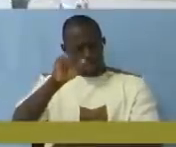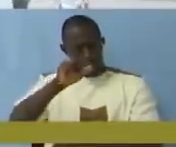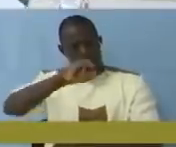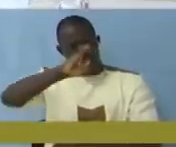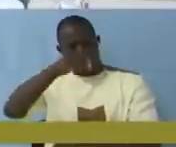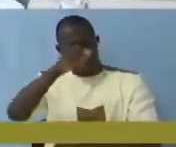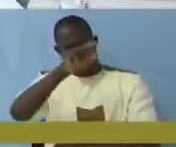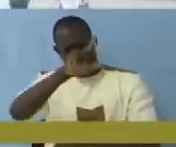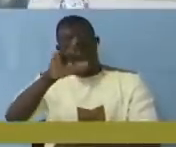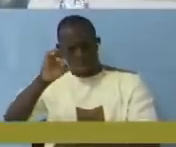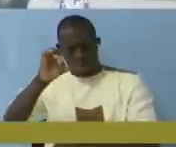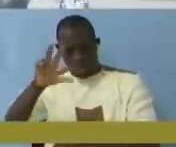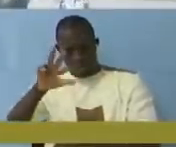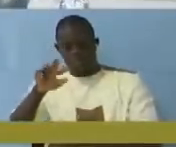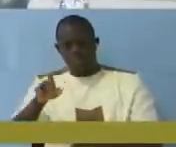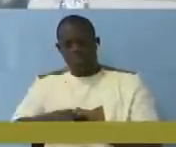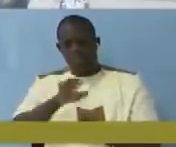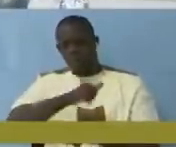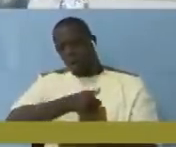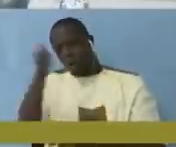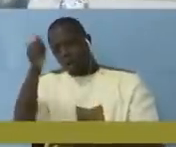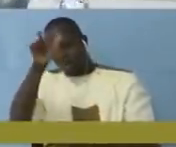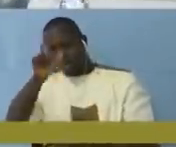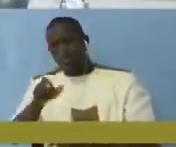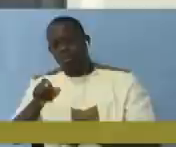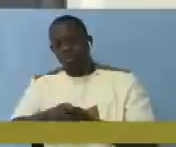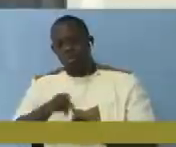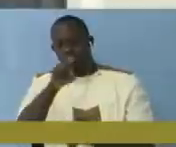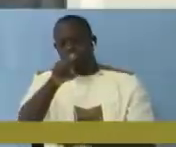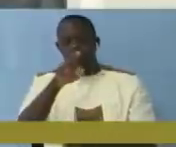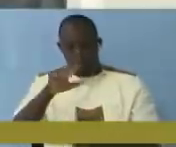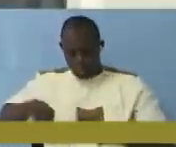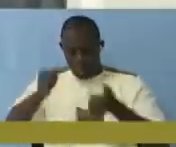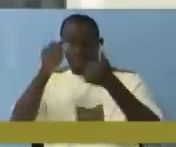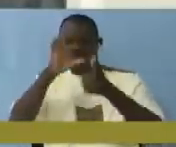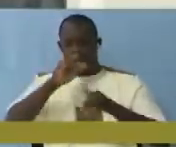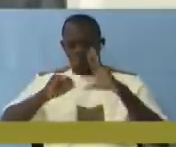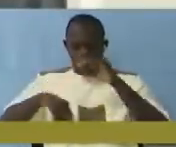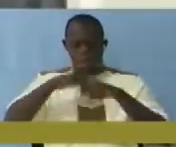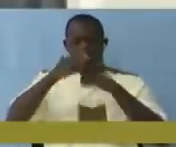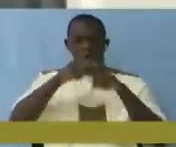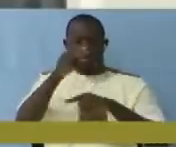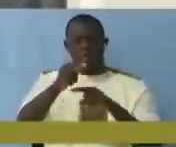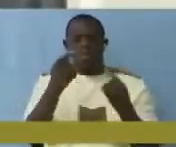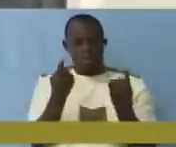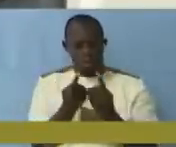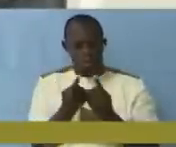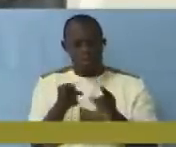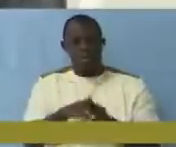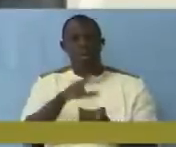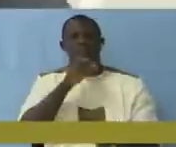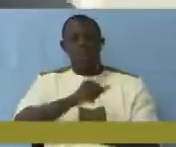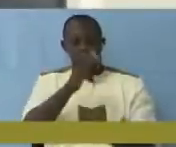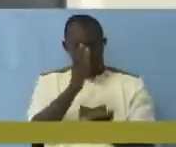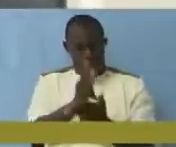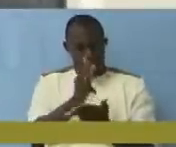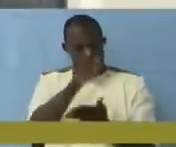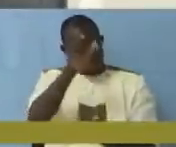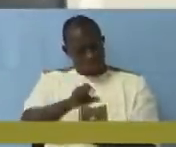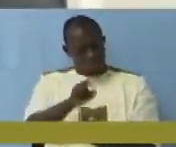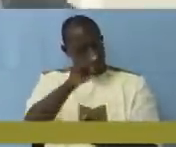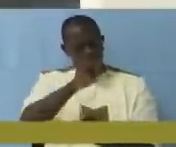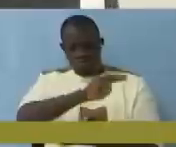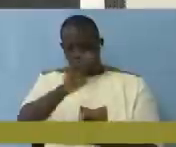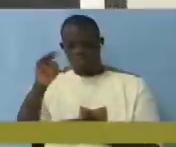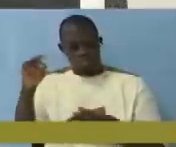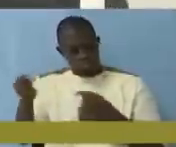that. This is why I'm saying. You brought it in. Mr. Witness, this is not arguments. I'm not. Okay? And I don't want to.